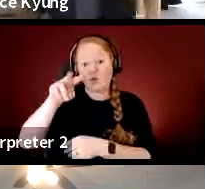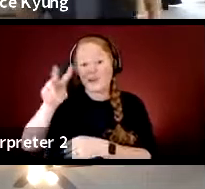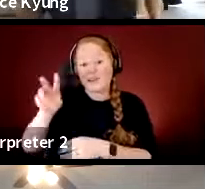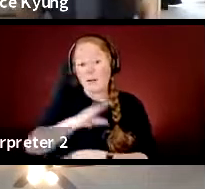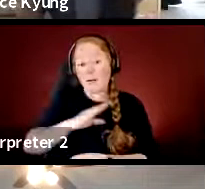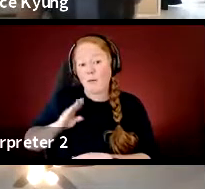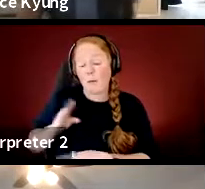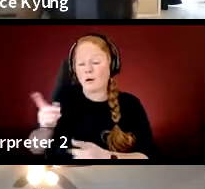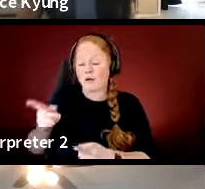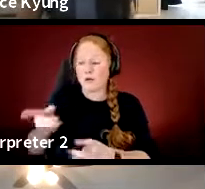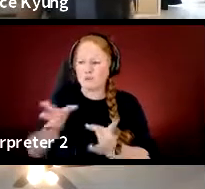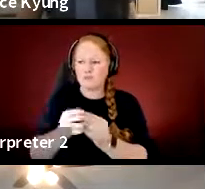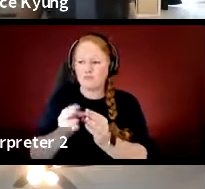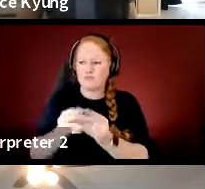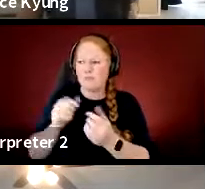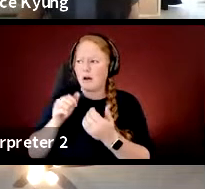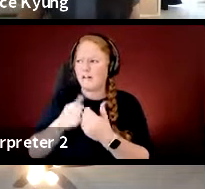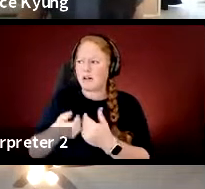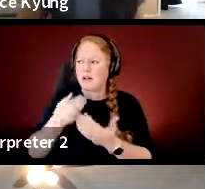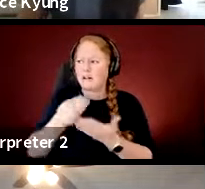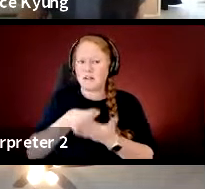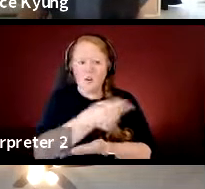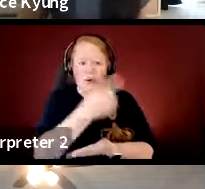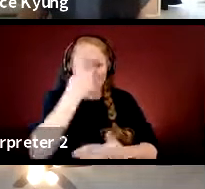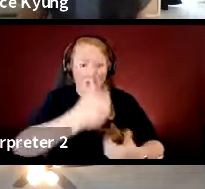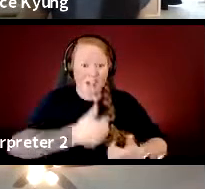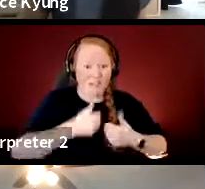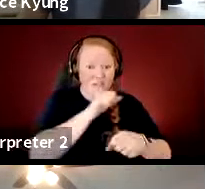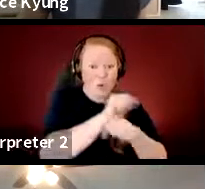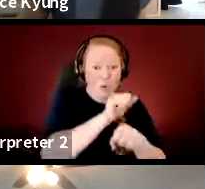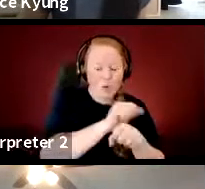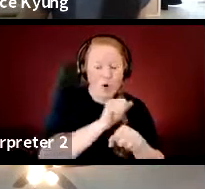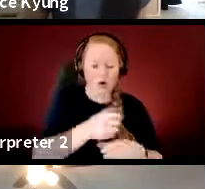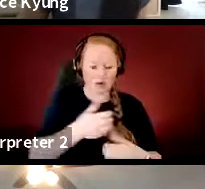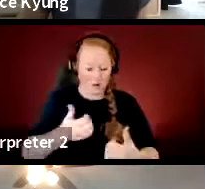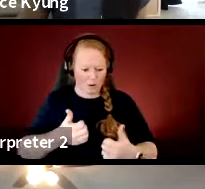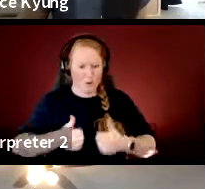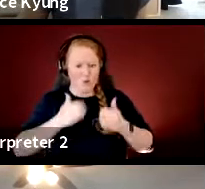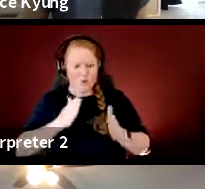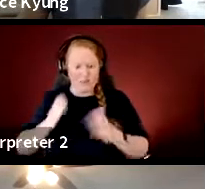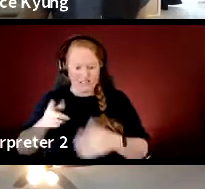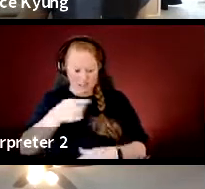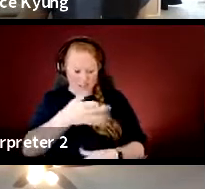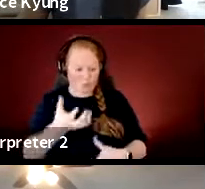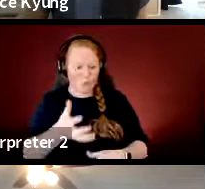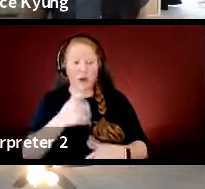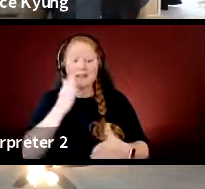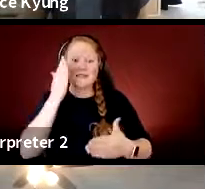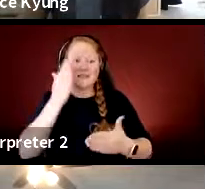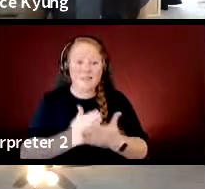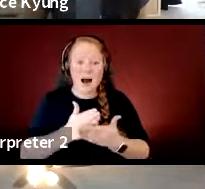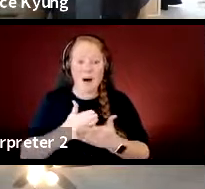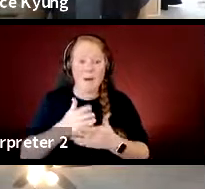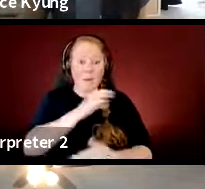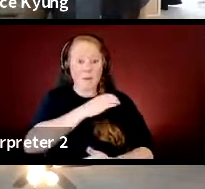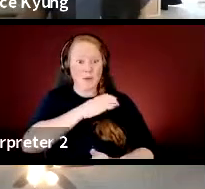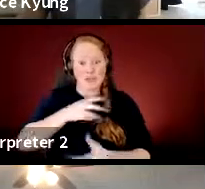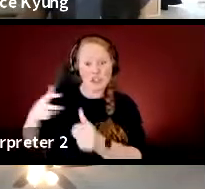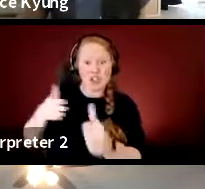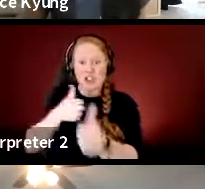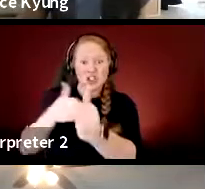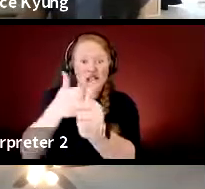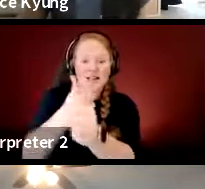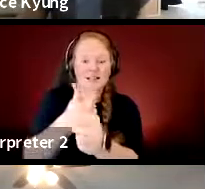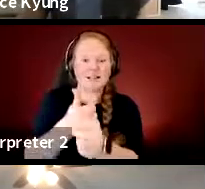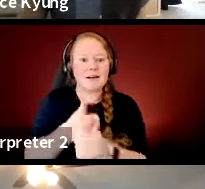what's needed where we live and work. Residents want to end police chases. They put innocent residents at risk, and